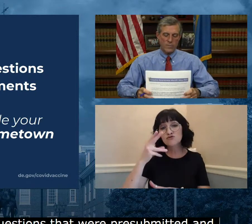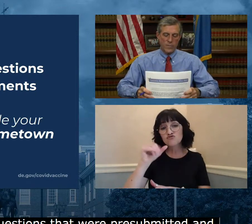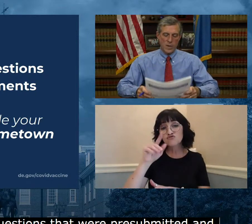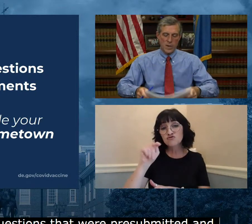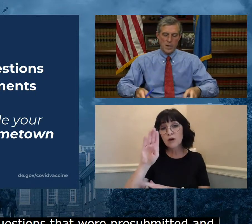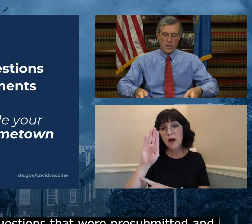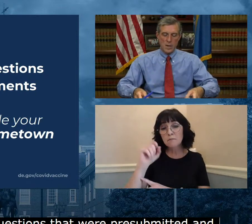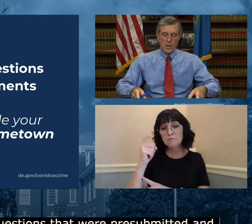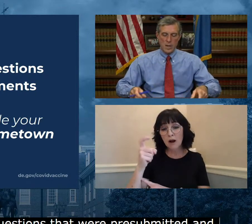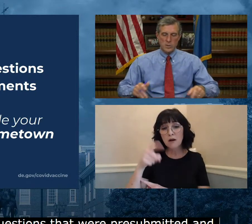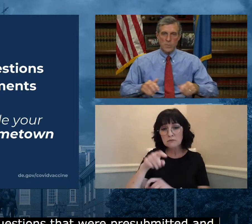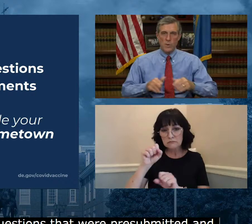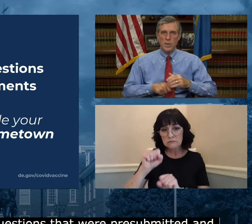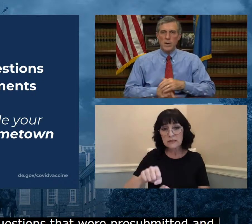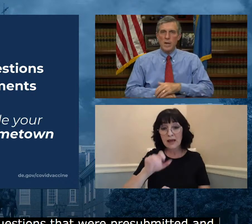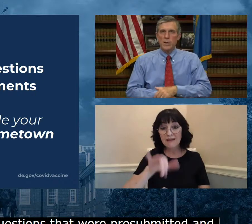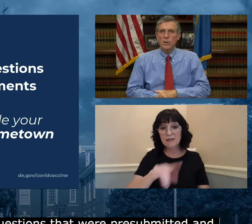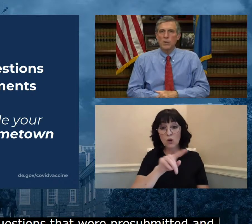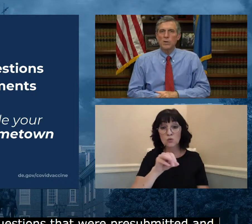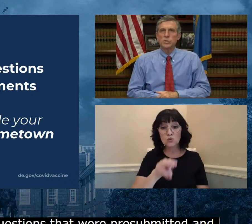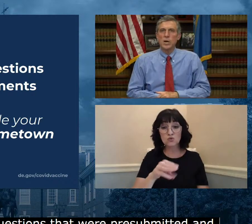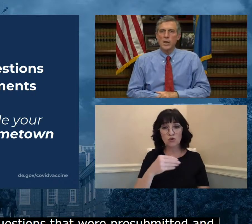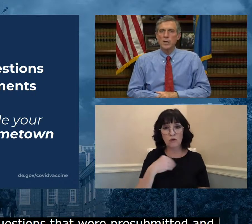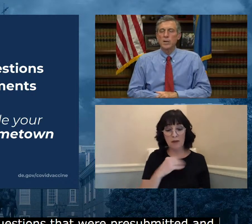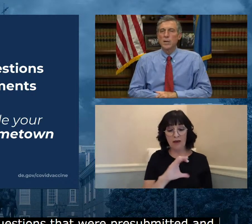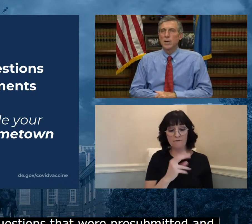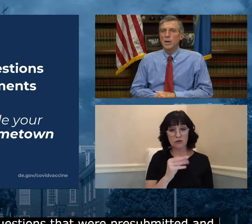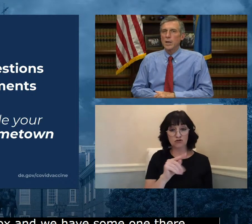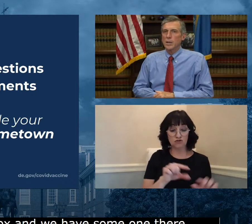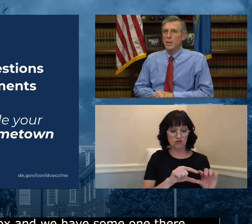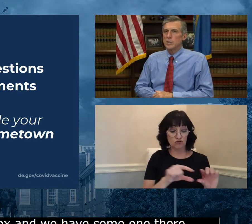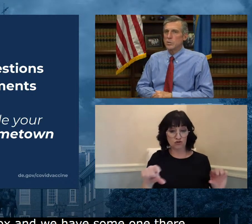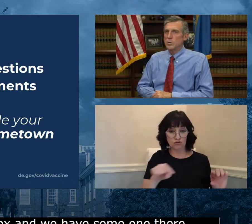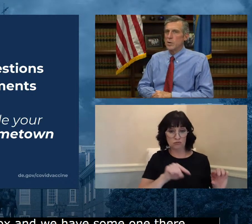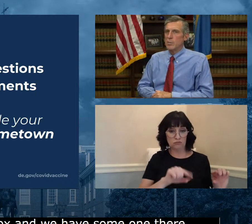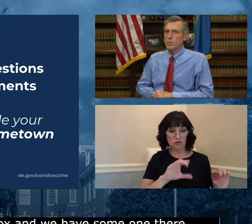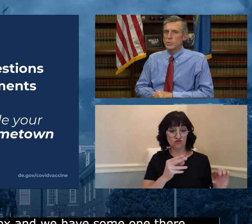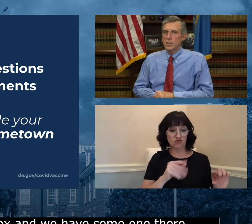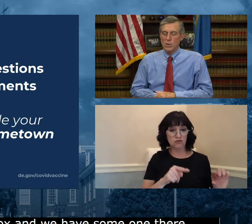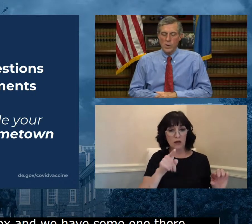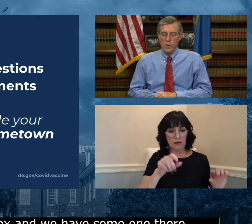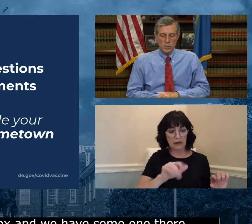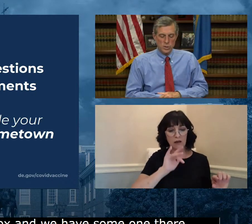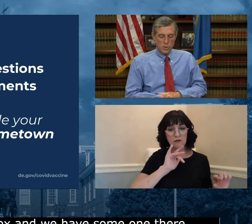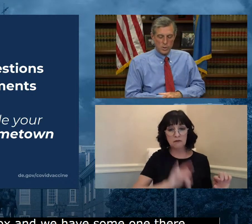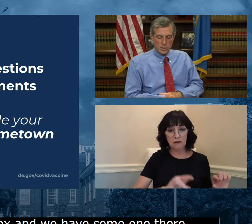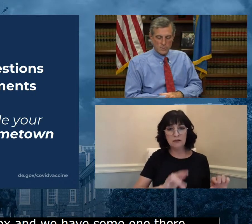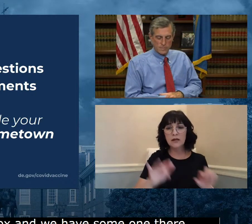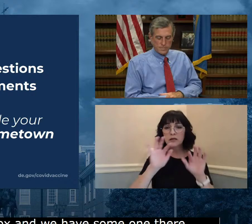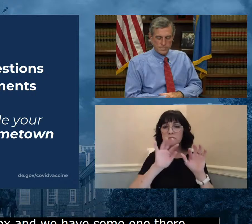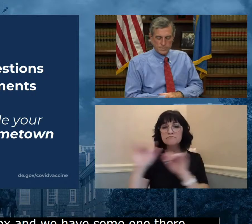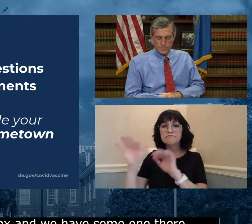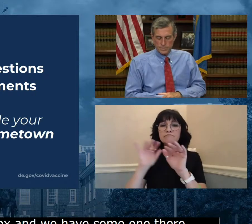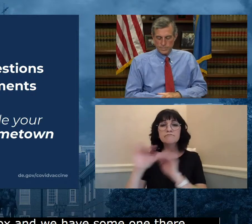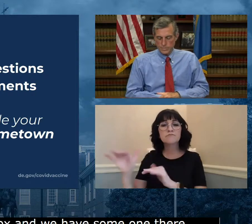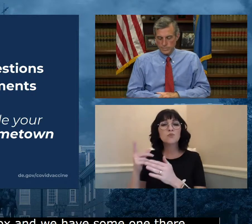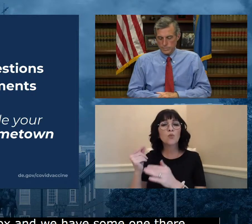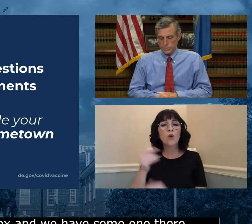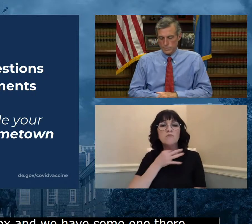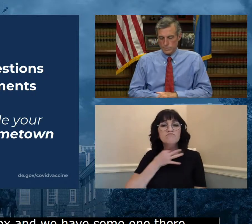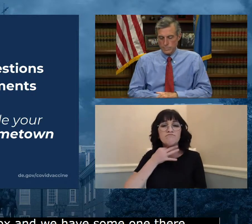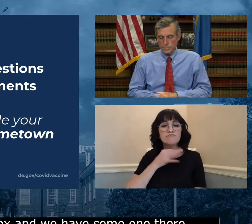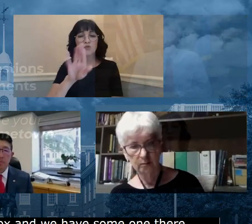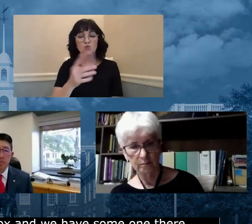have someone there, Haley or John, to present the questions to us.